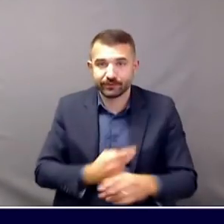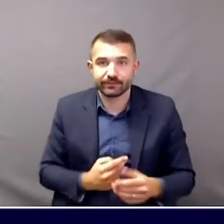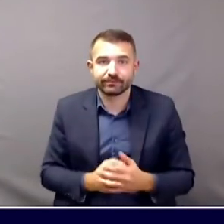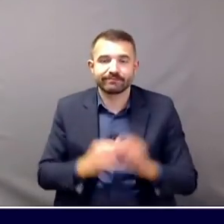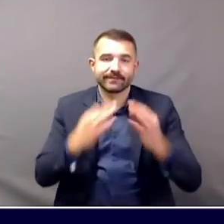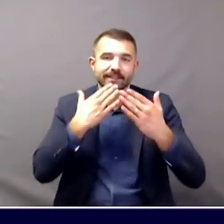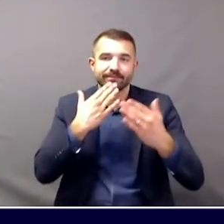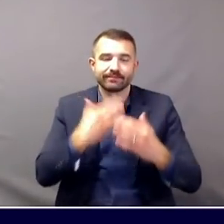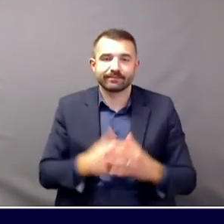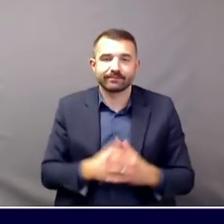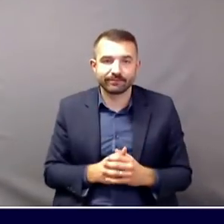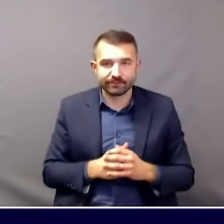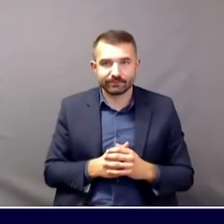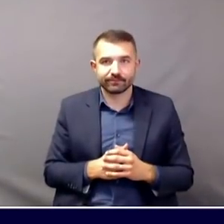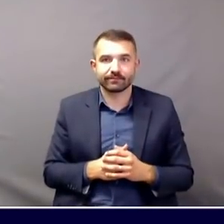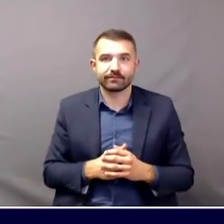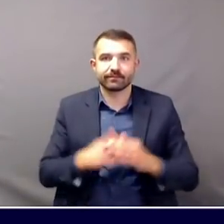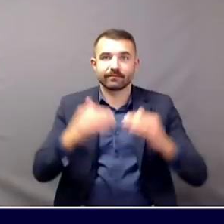Betts.